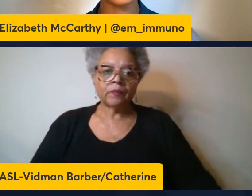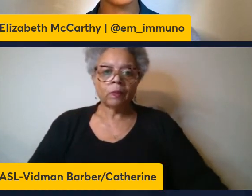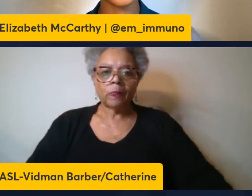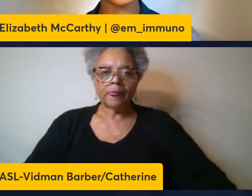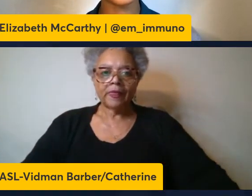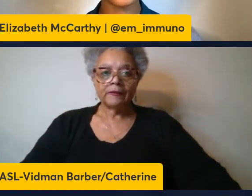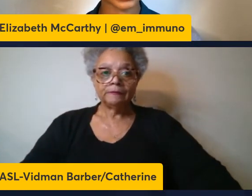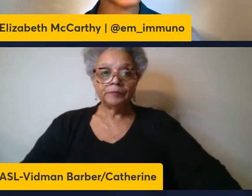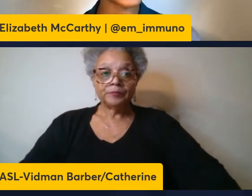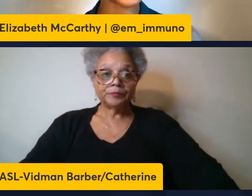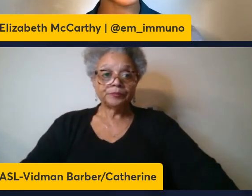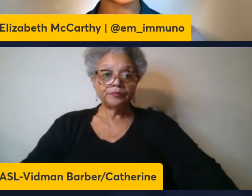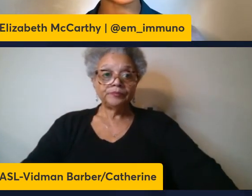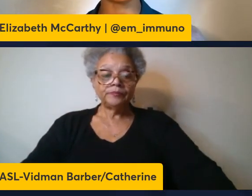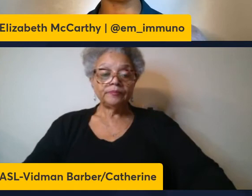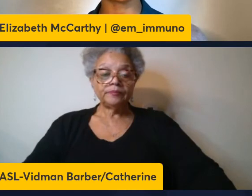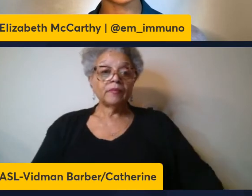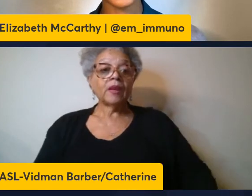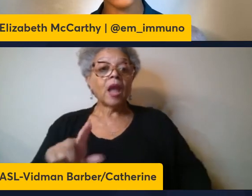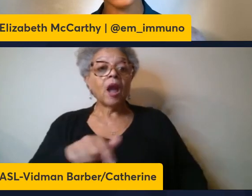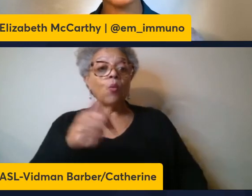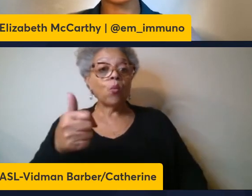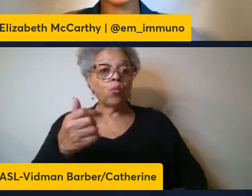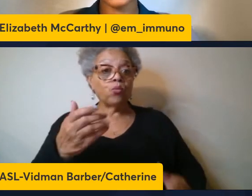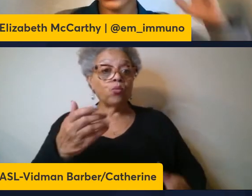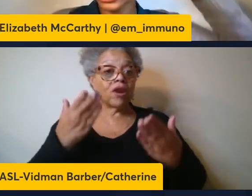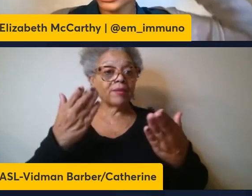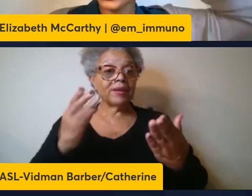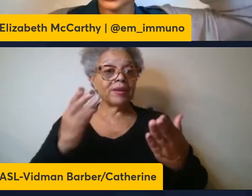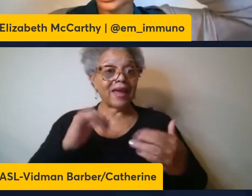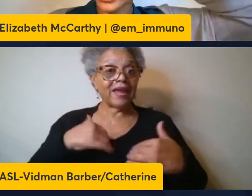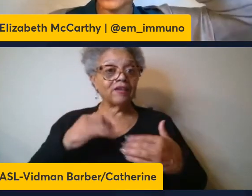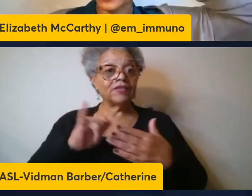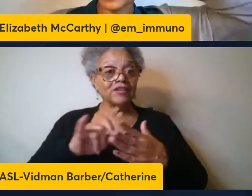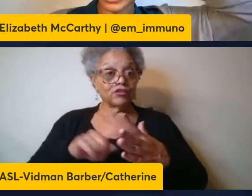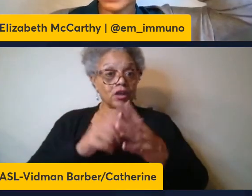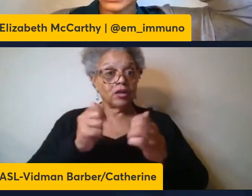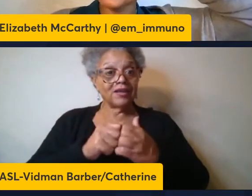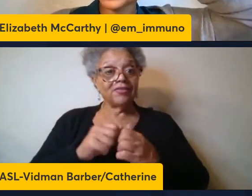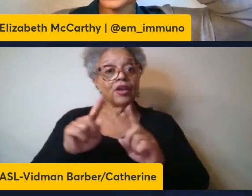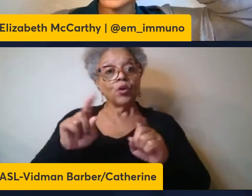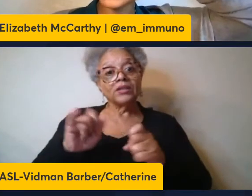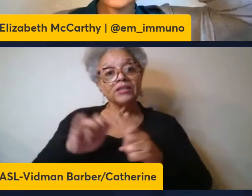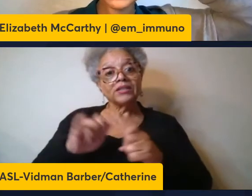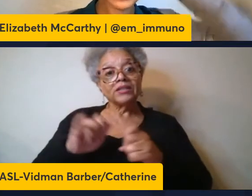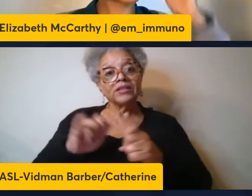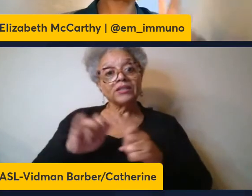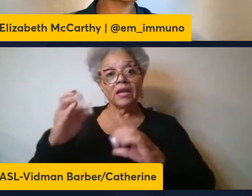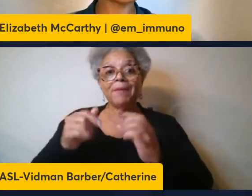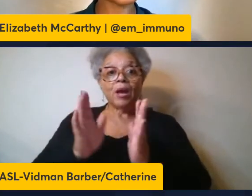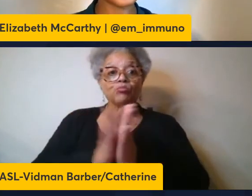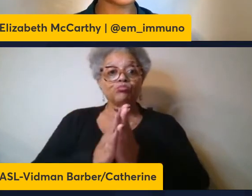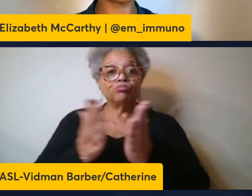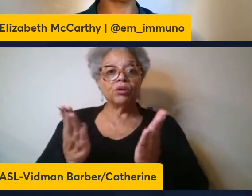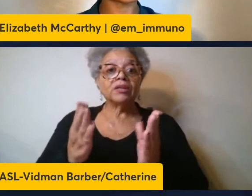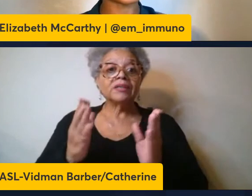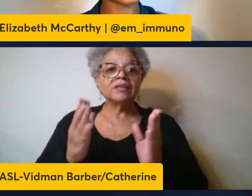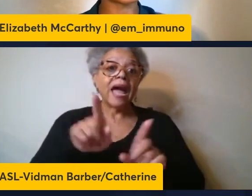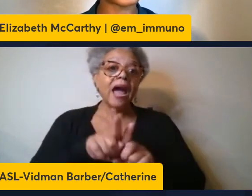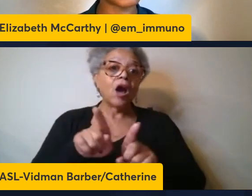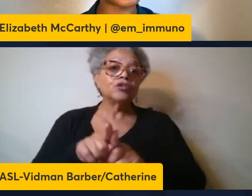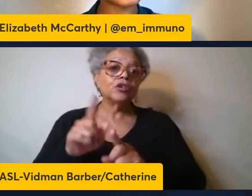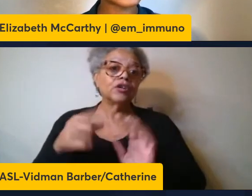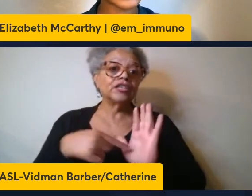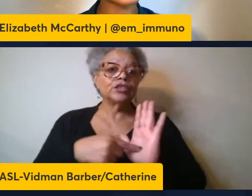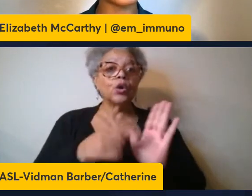I think one recommendation I'd have, which was kind of spurred by the question in the chat around recommended books, is, and also I think it reflects